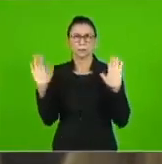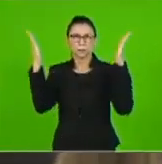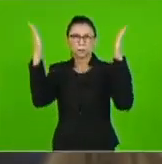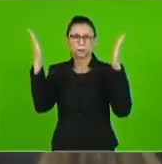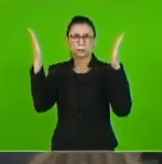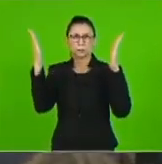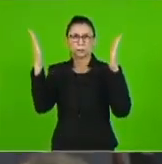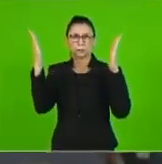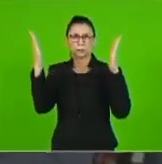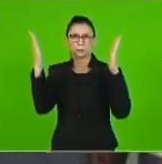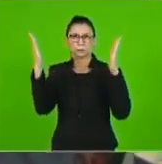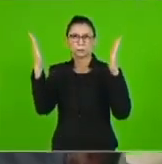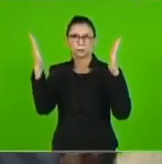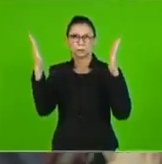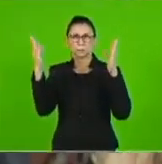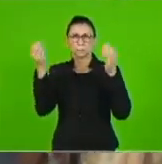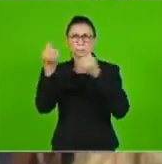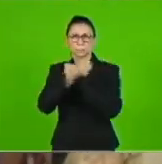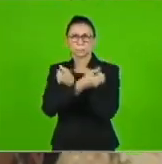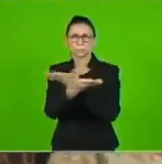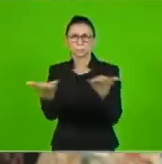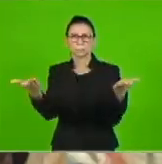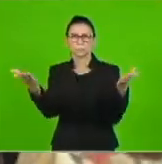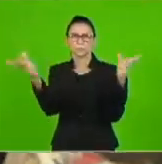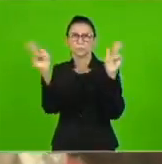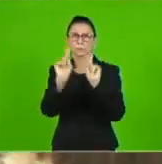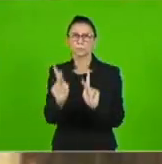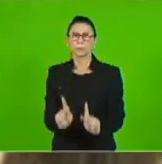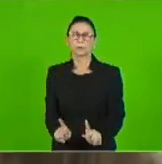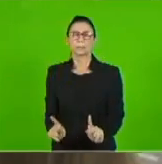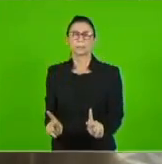this event, bringing peace,